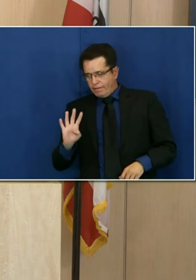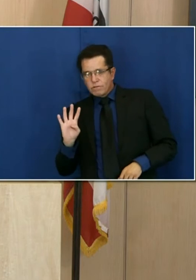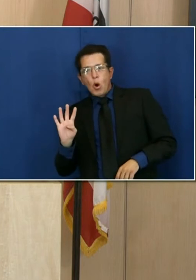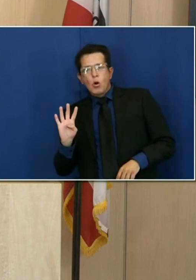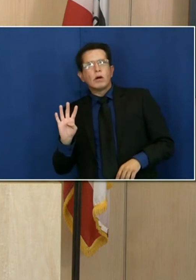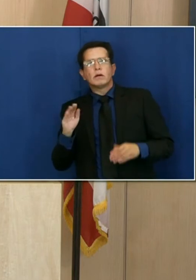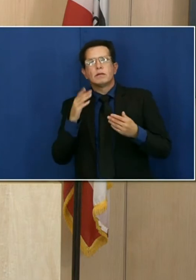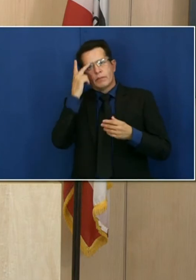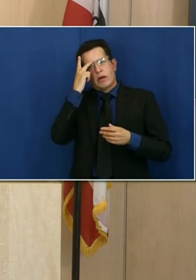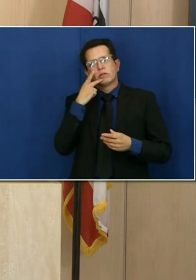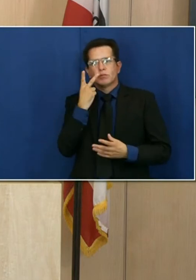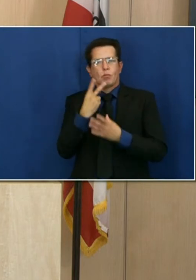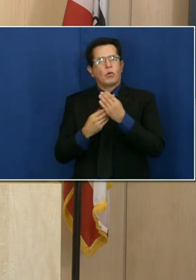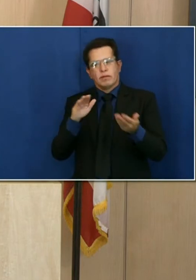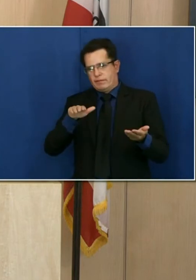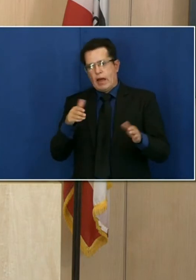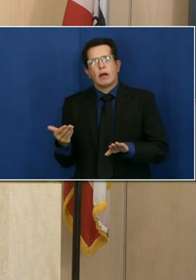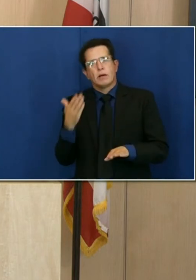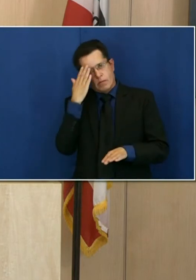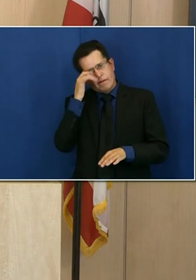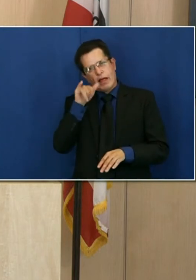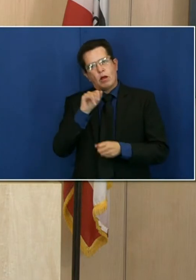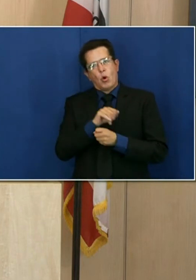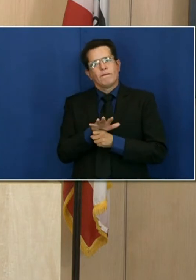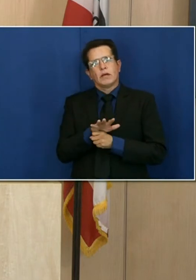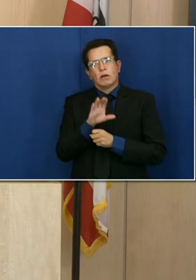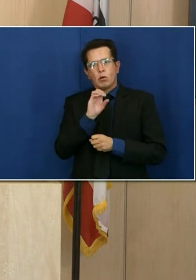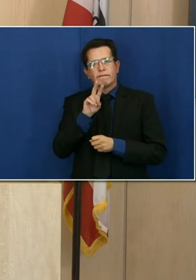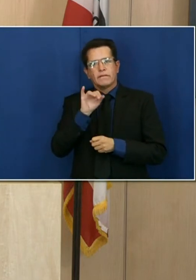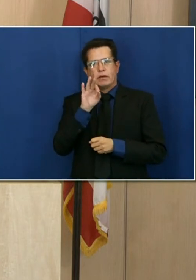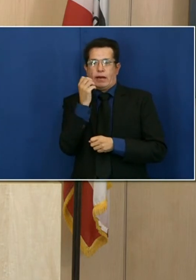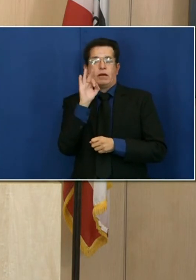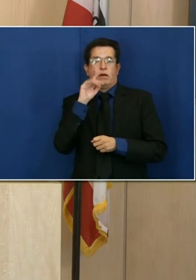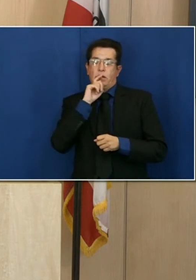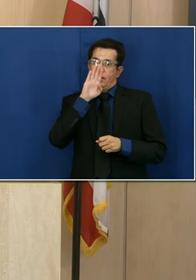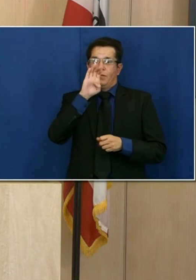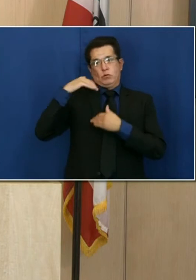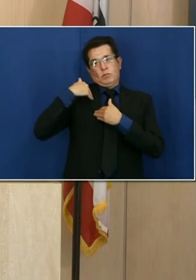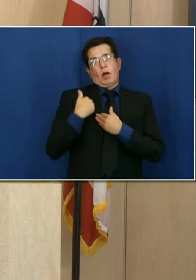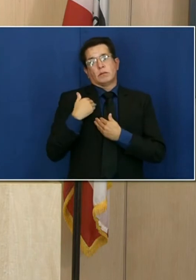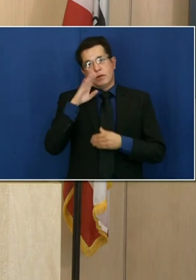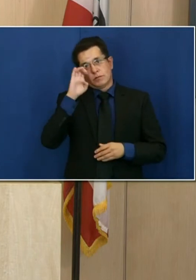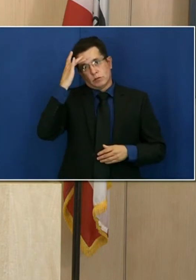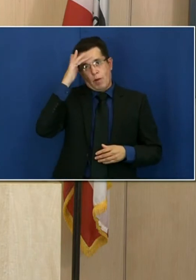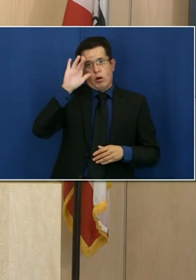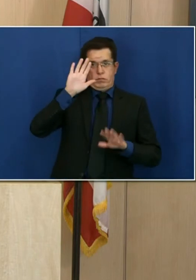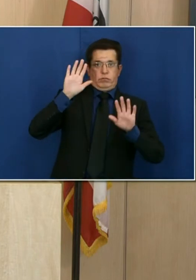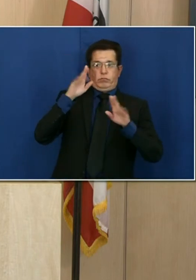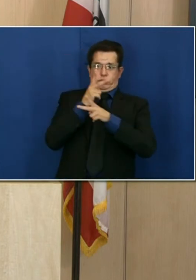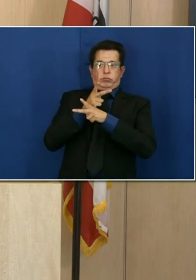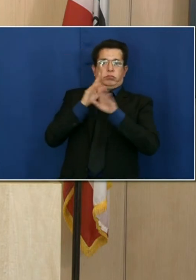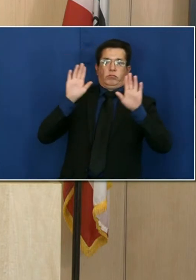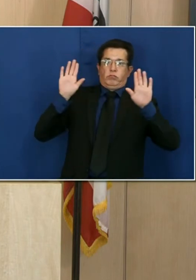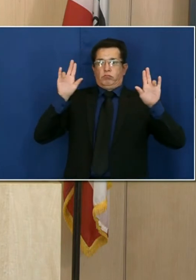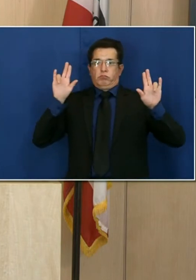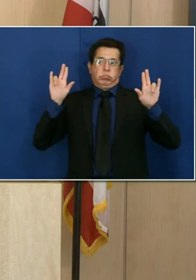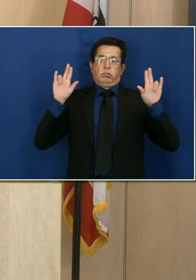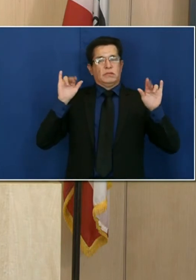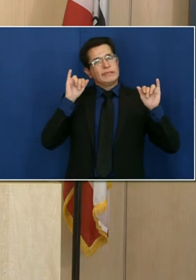So please act responsibly and act smartly. Stay at home during the